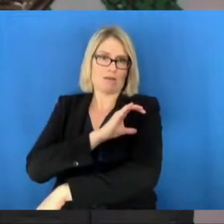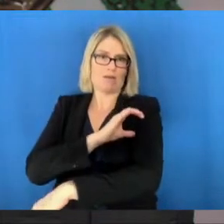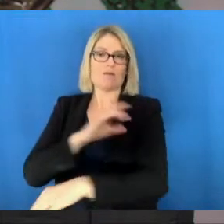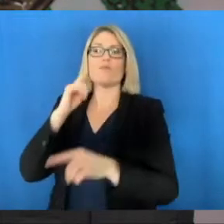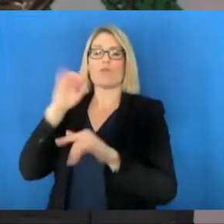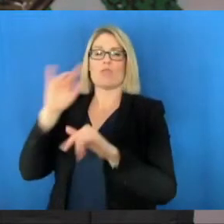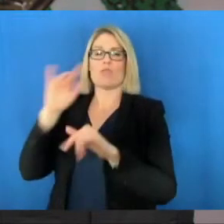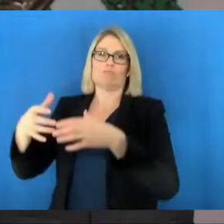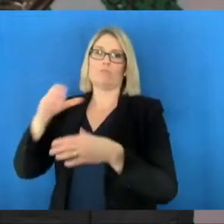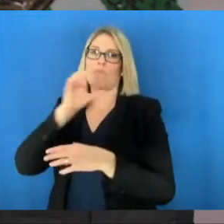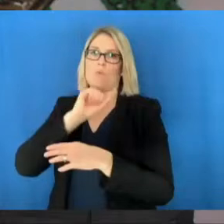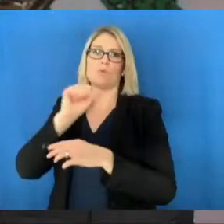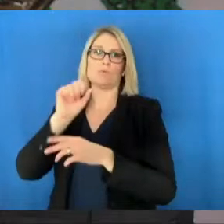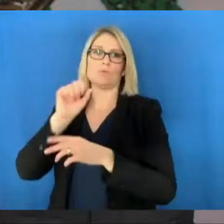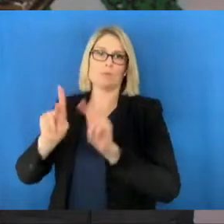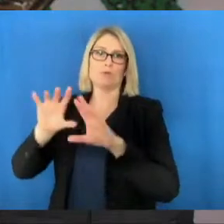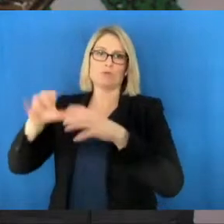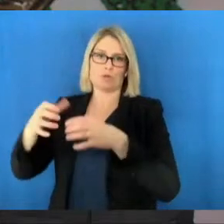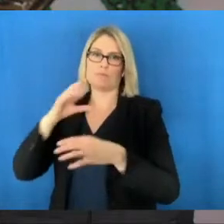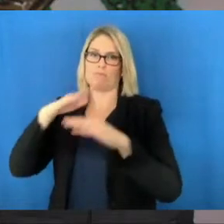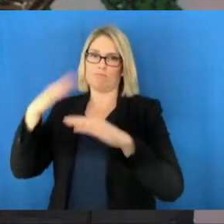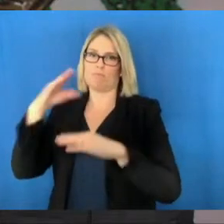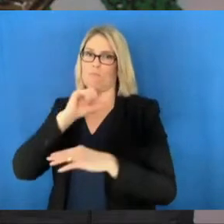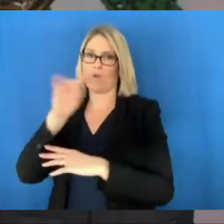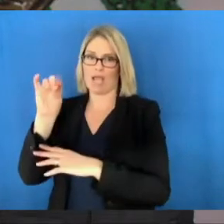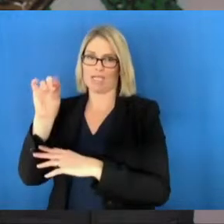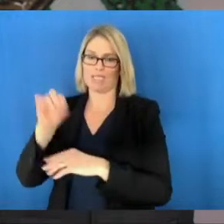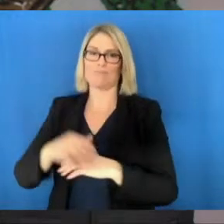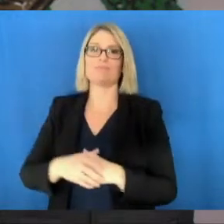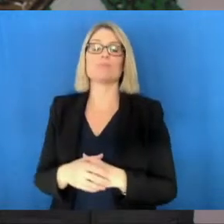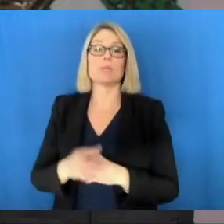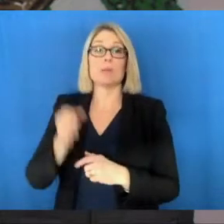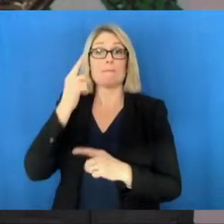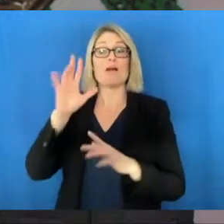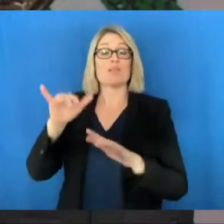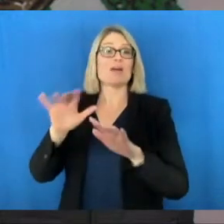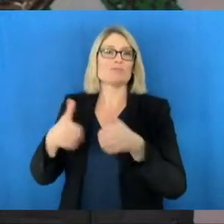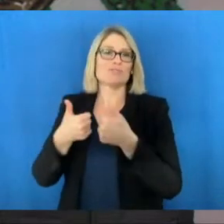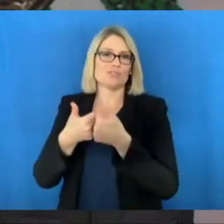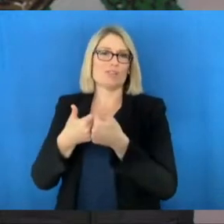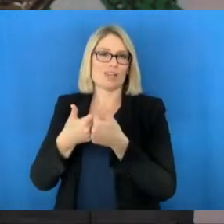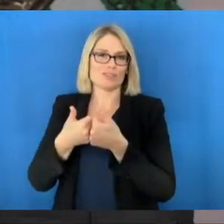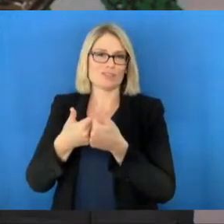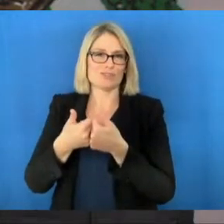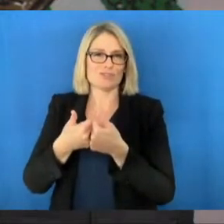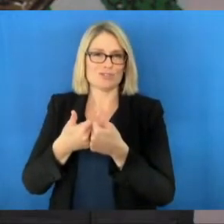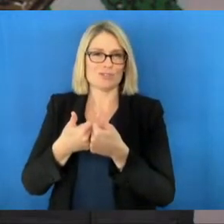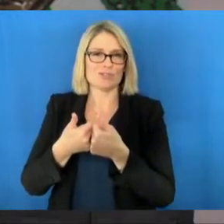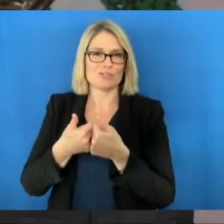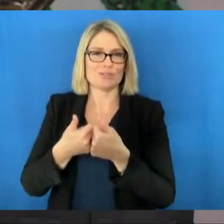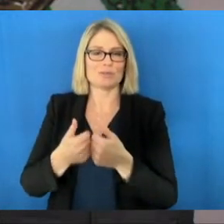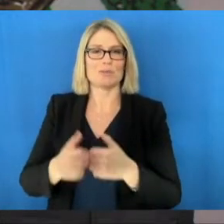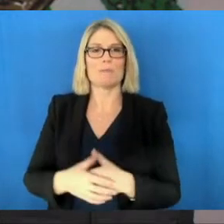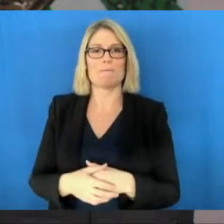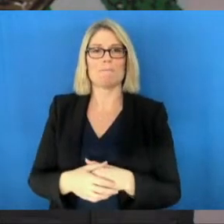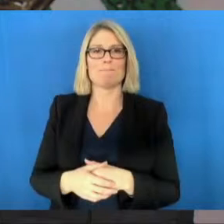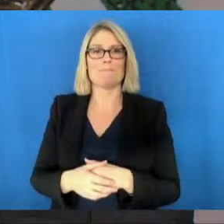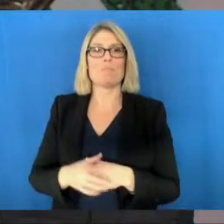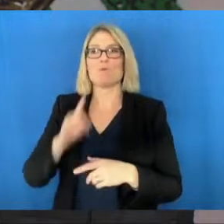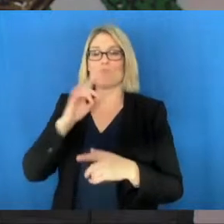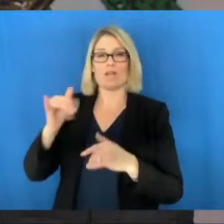groups. And that did create its challenges, only having sort of a single point of a phone